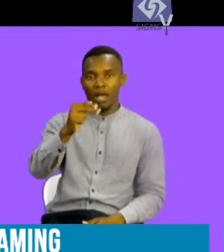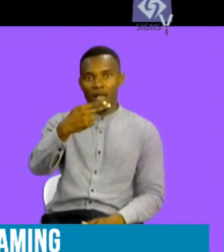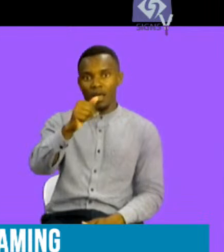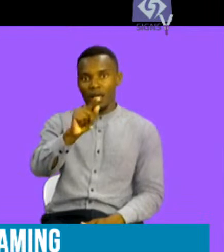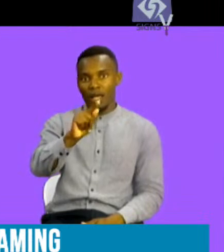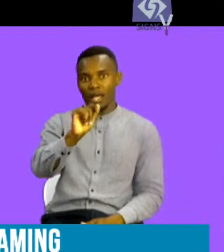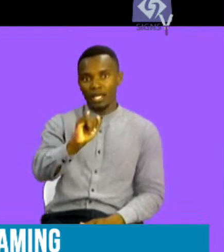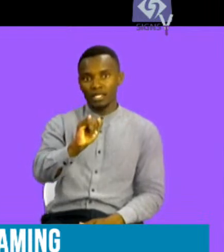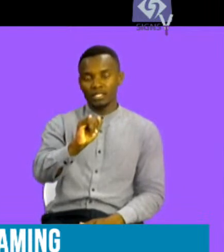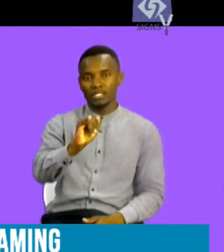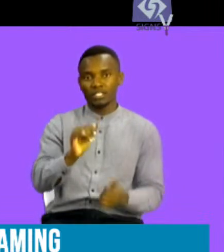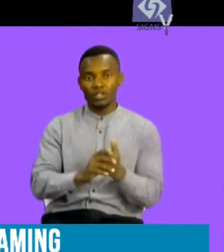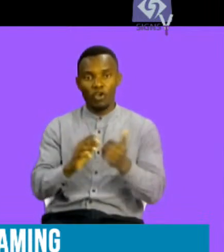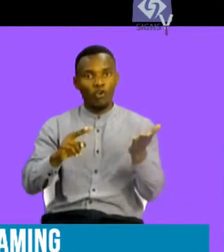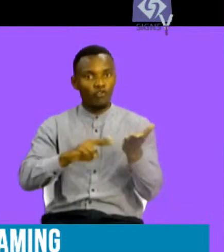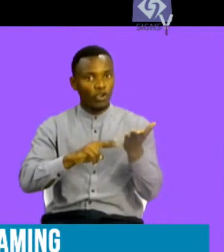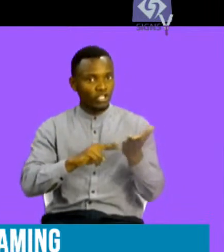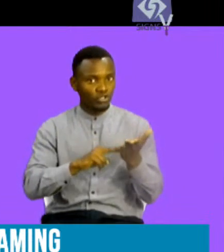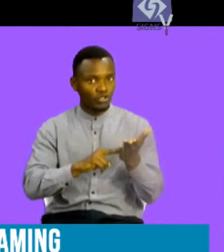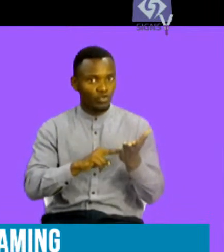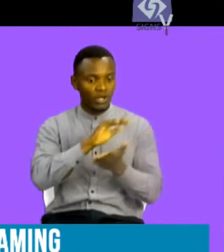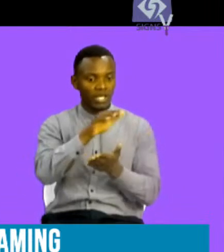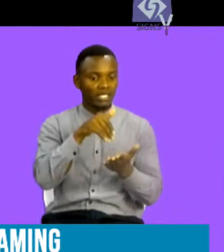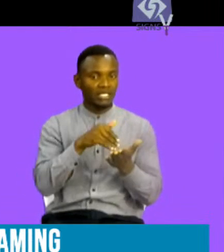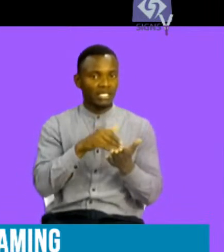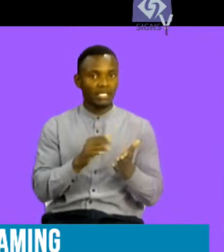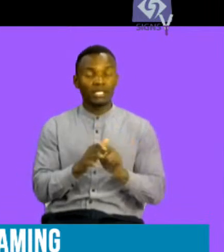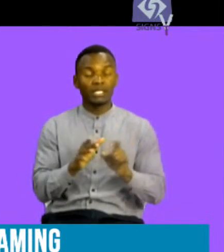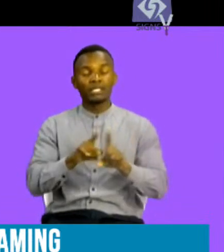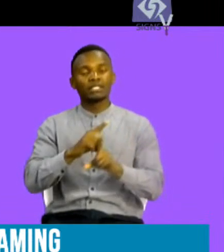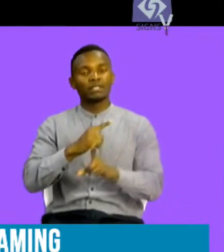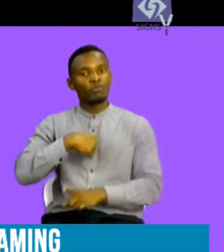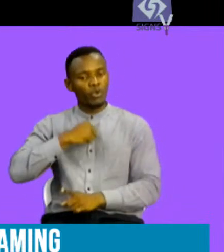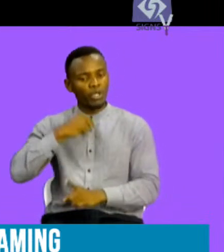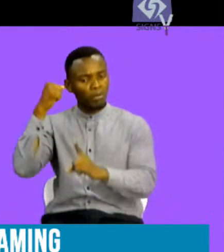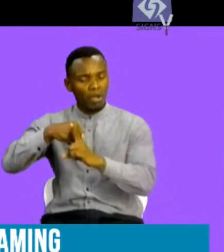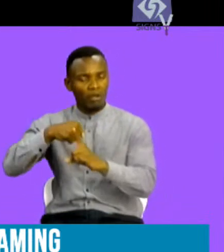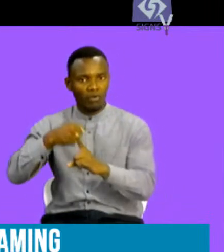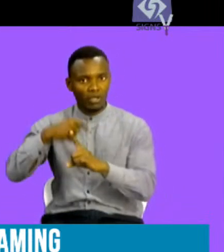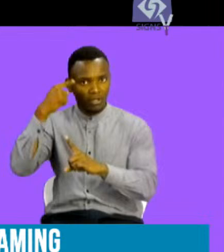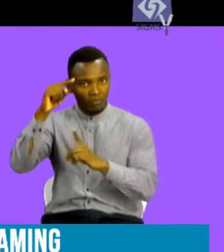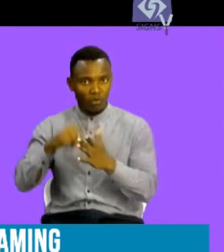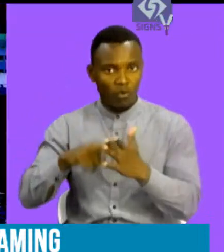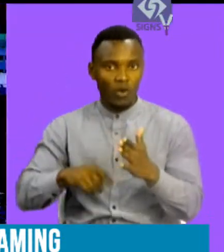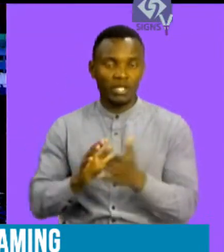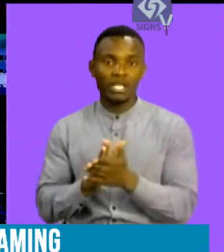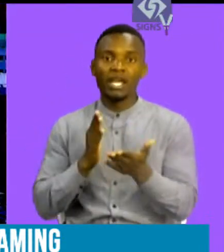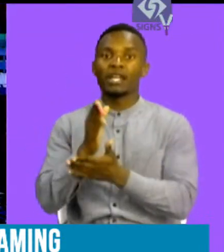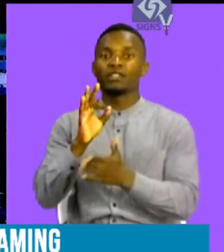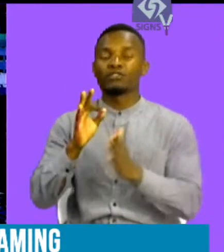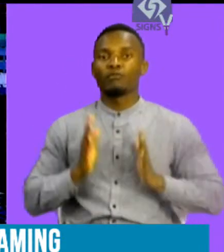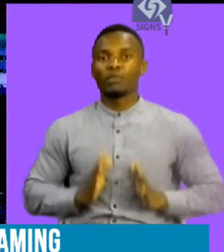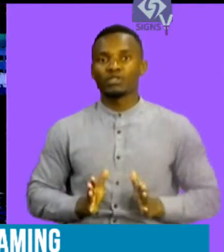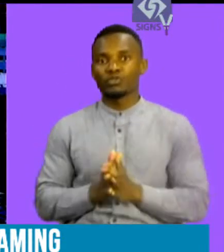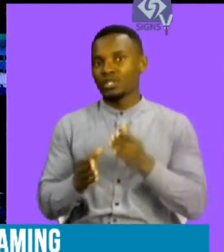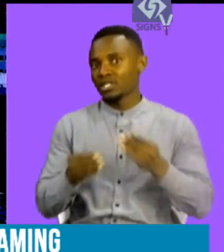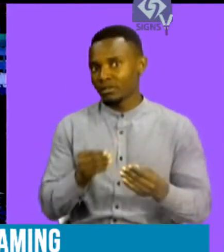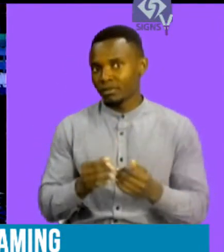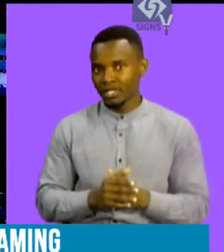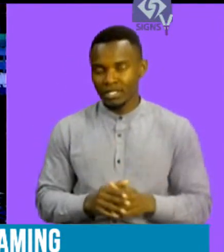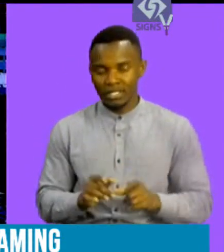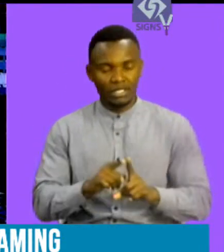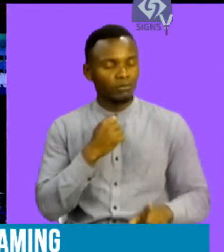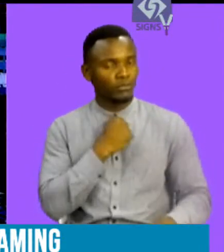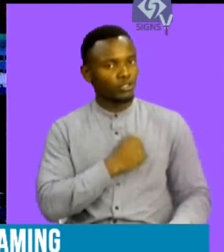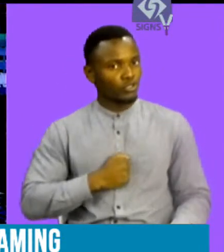And we are here to advocate for the best for the disabilities. Yeah. Thank you, Madam Mwangi there, and apologies, I got